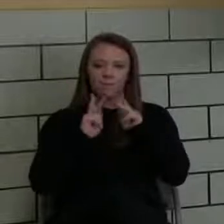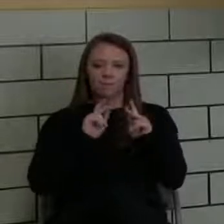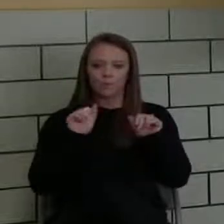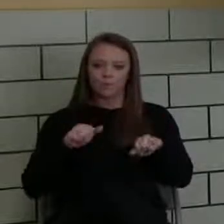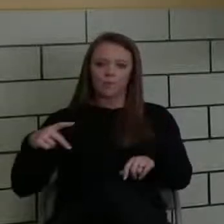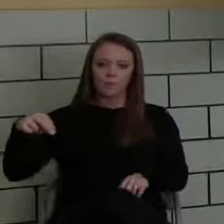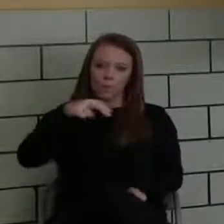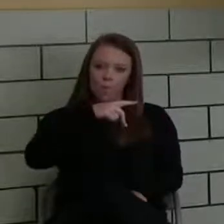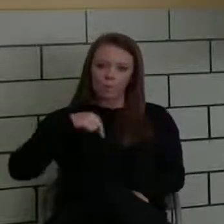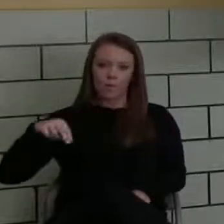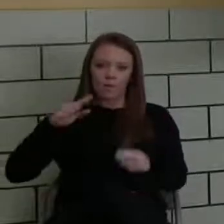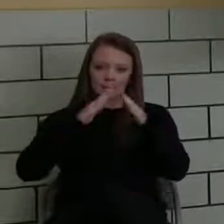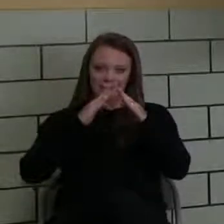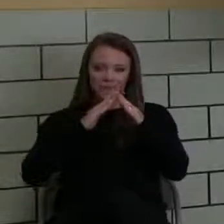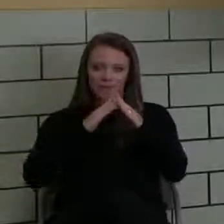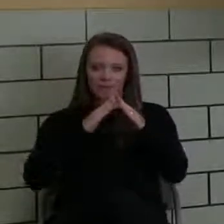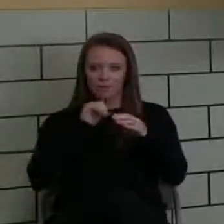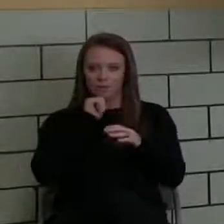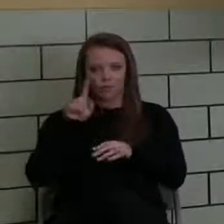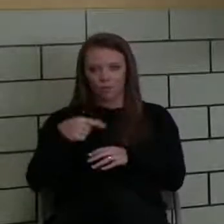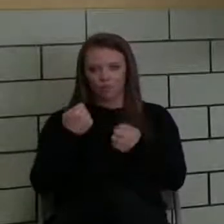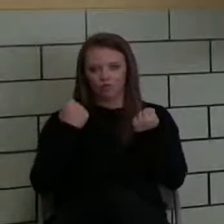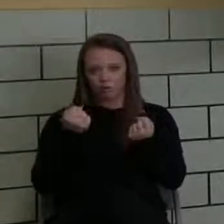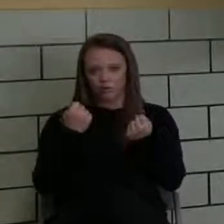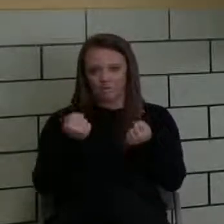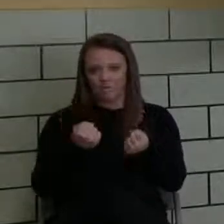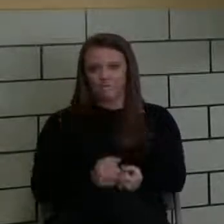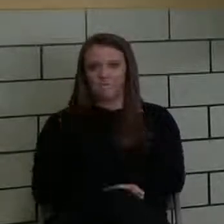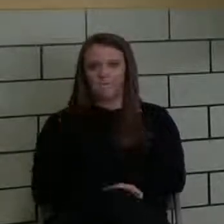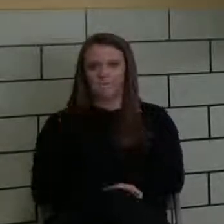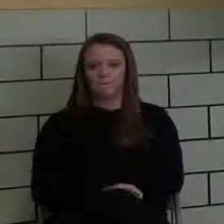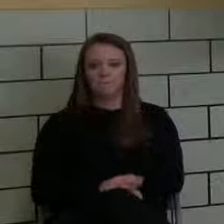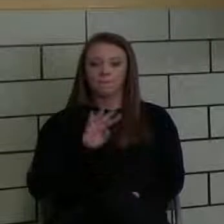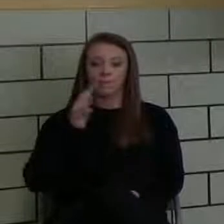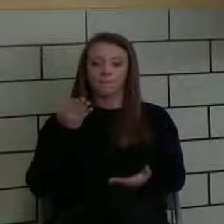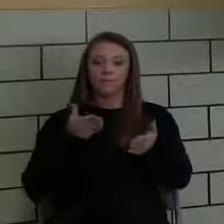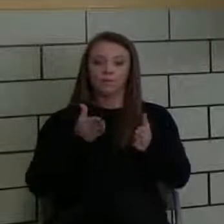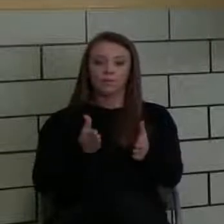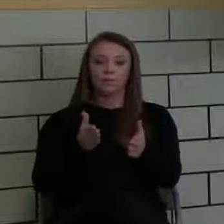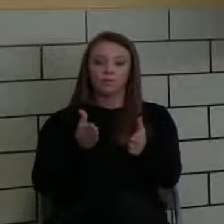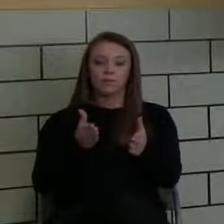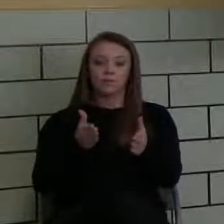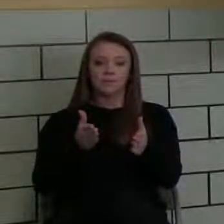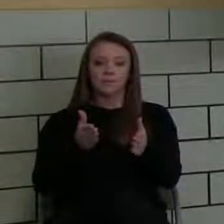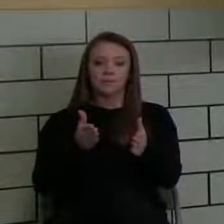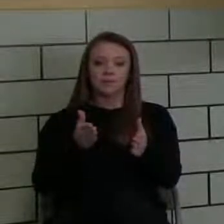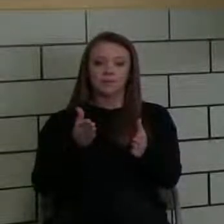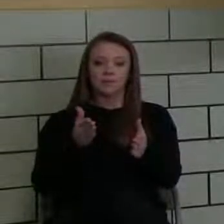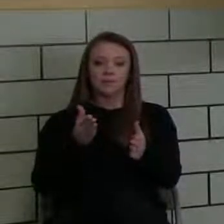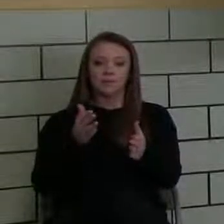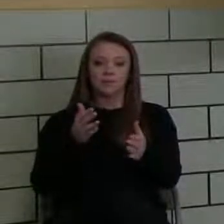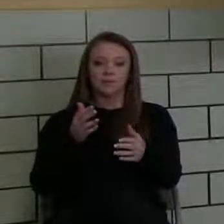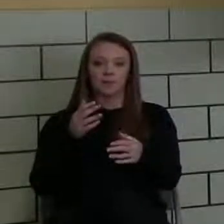town as they're going through. 4th Street, as Aaron mentioned, the overhead utilities are all going to be underground.